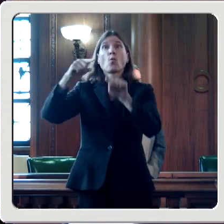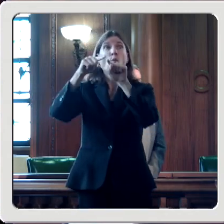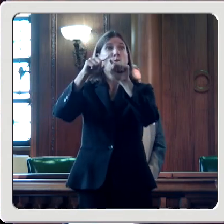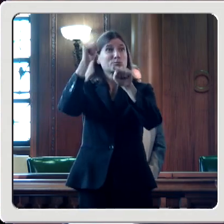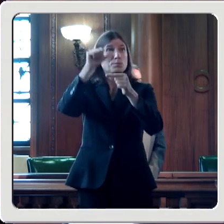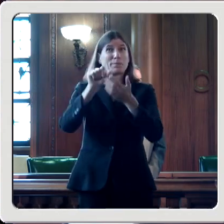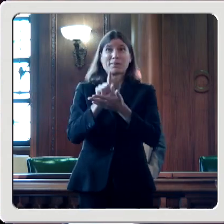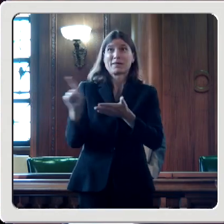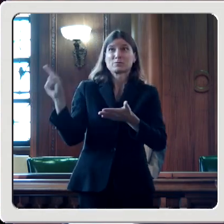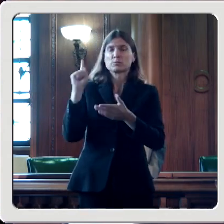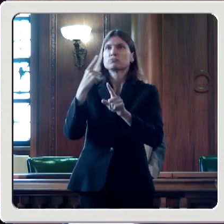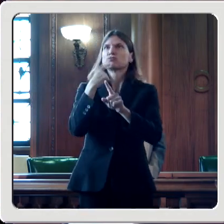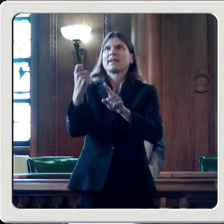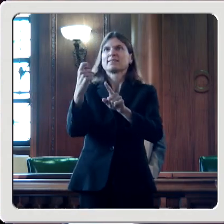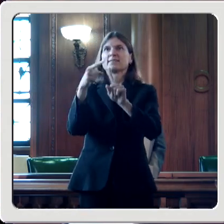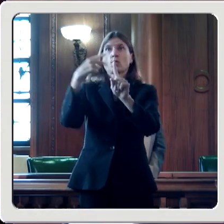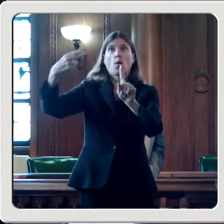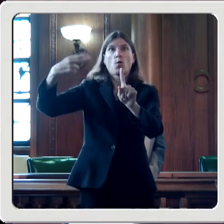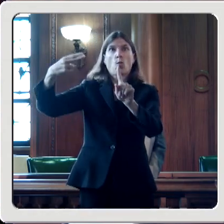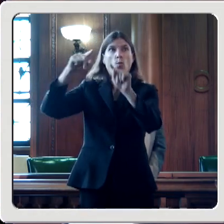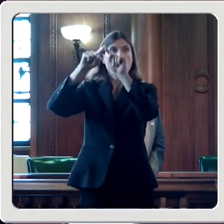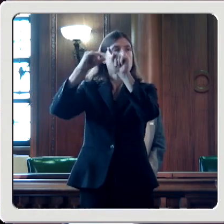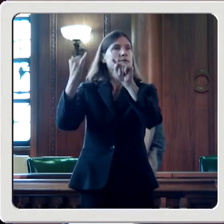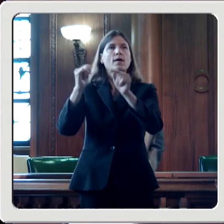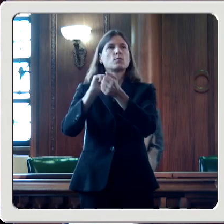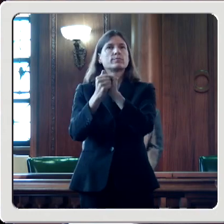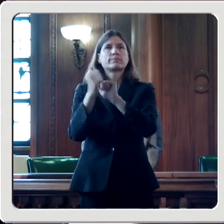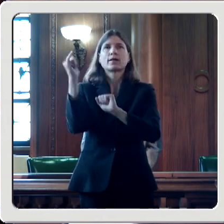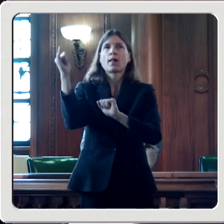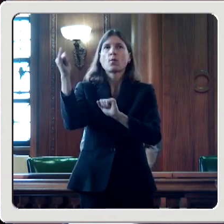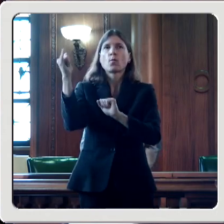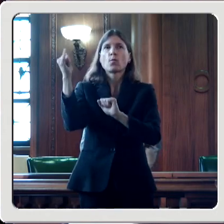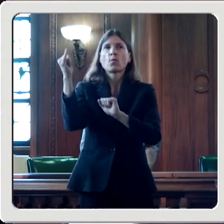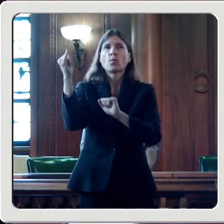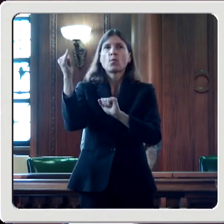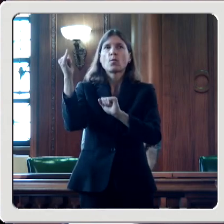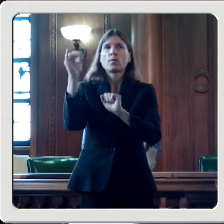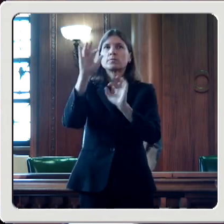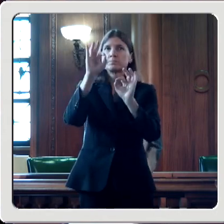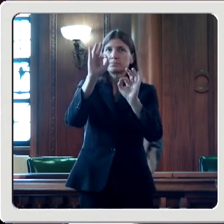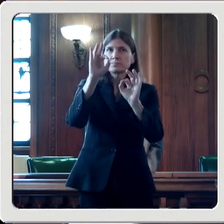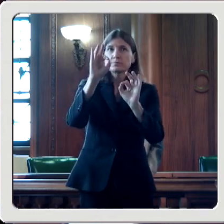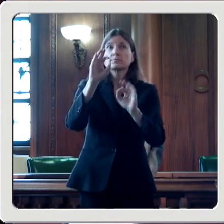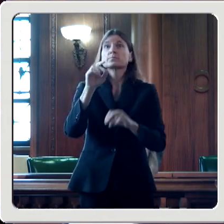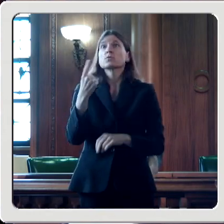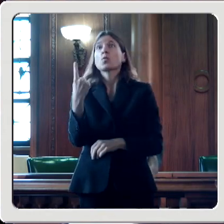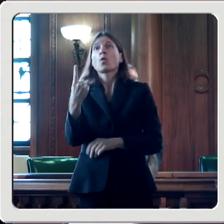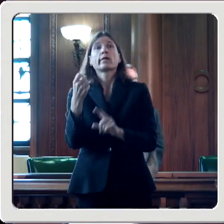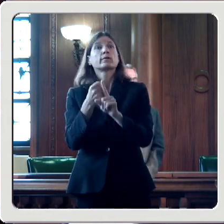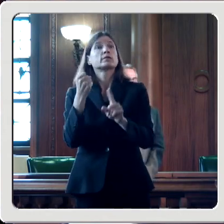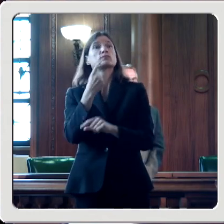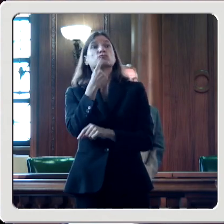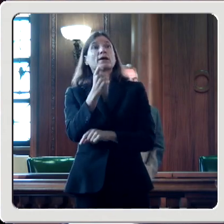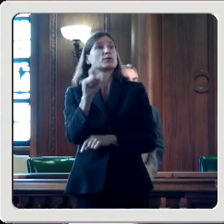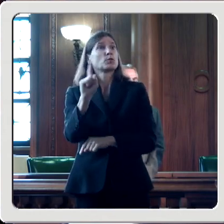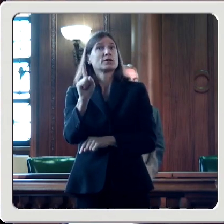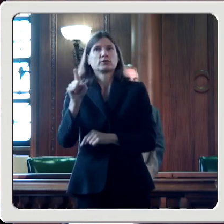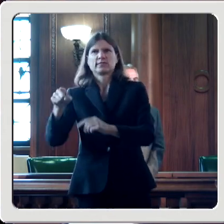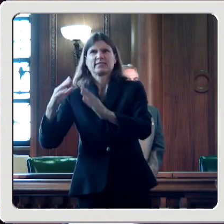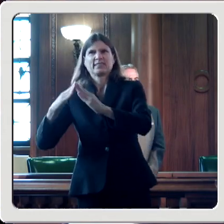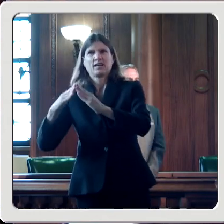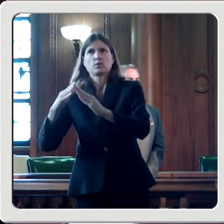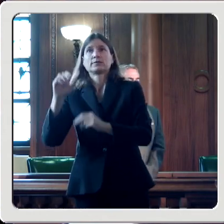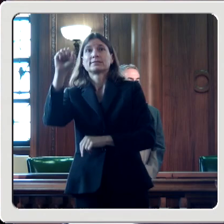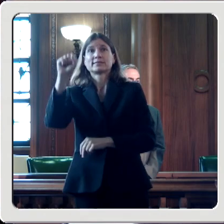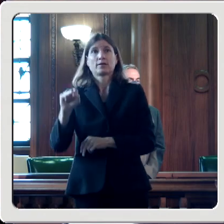left in our immediate area is South Hadley, and very much like Granby, that might be a small numbers problem. I would expect that's not